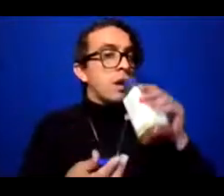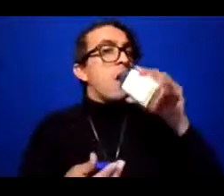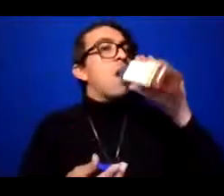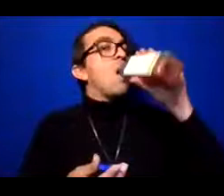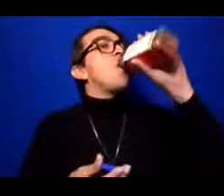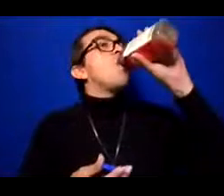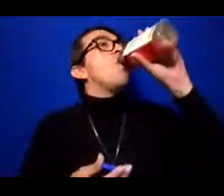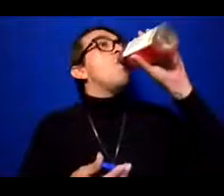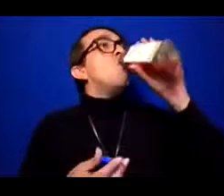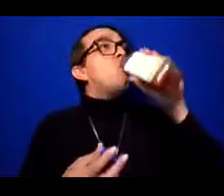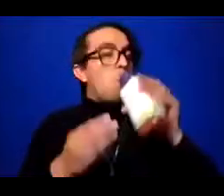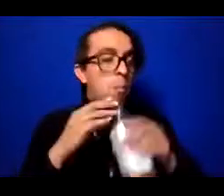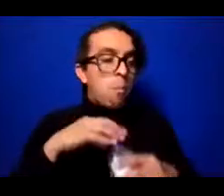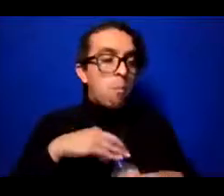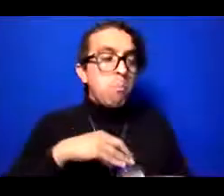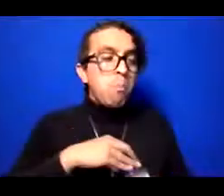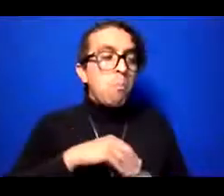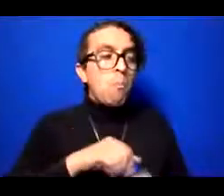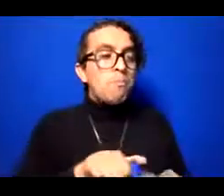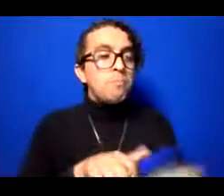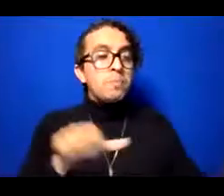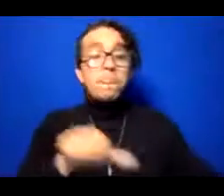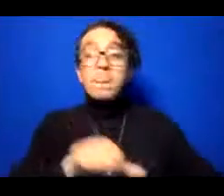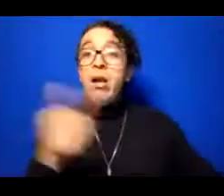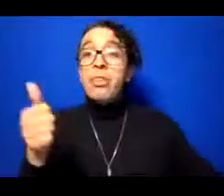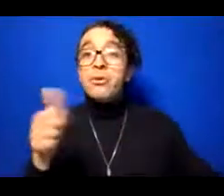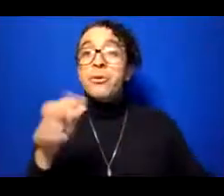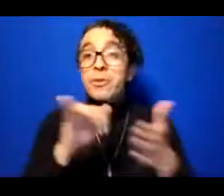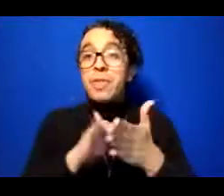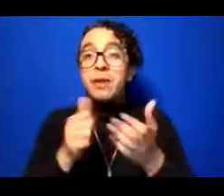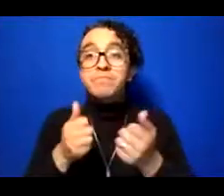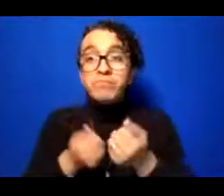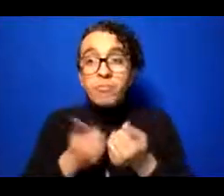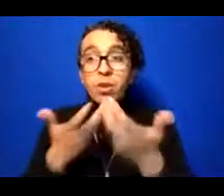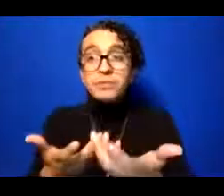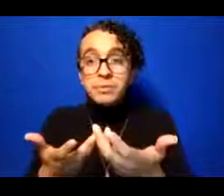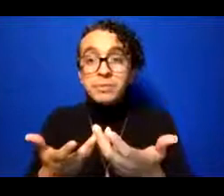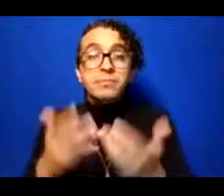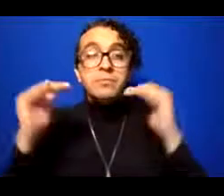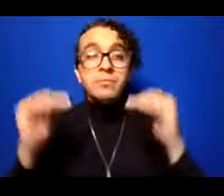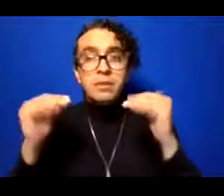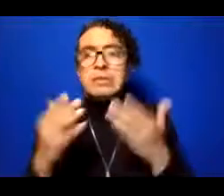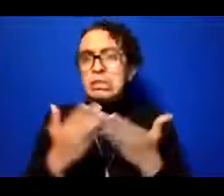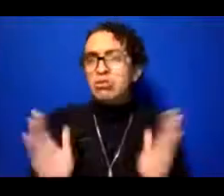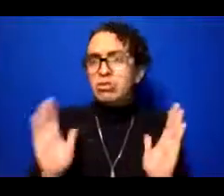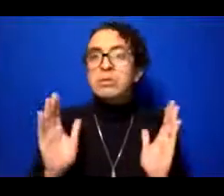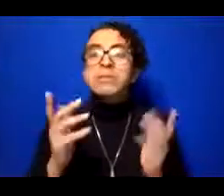Some other key things that put your child or children in general at risk: a history of a trauma or